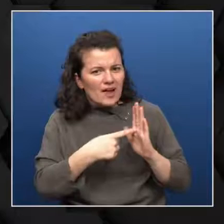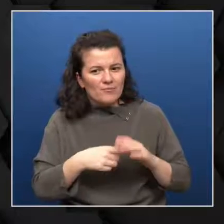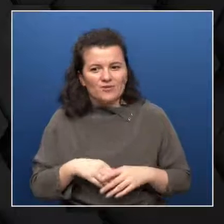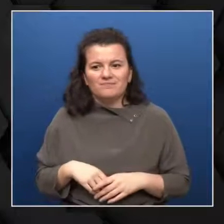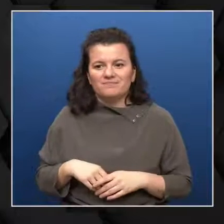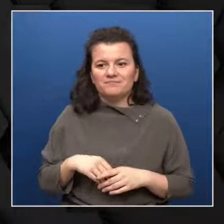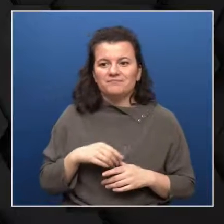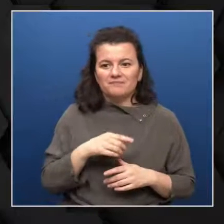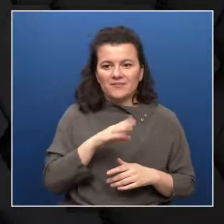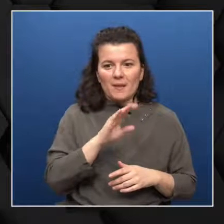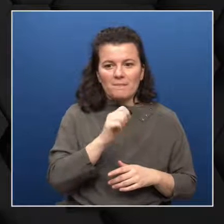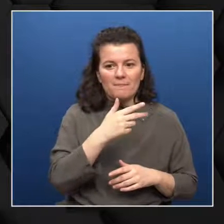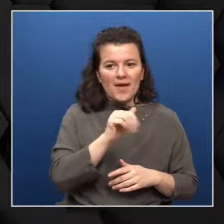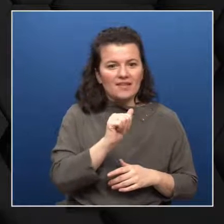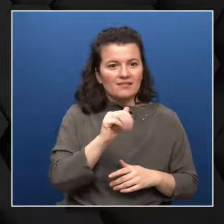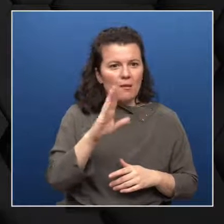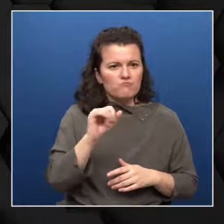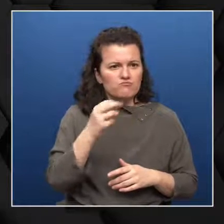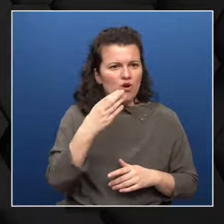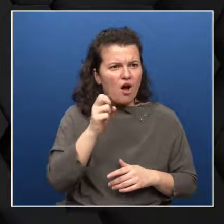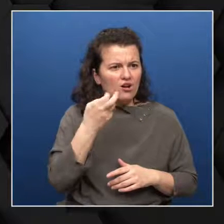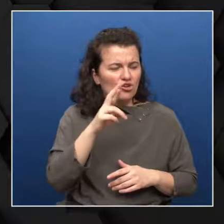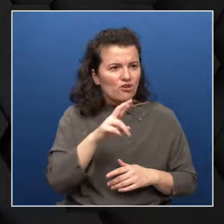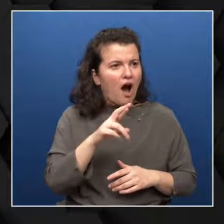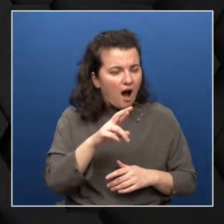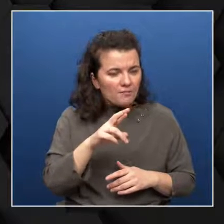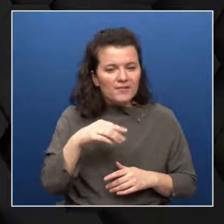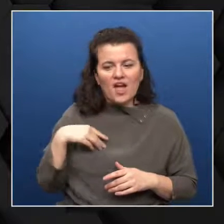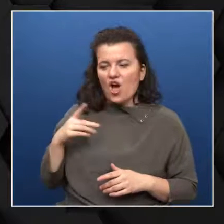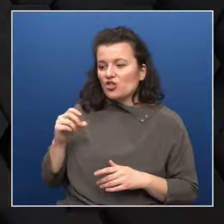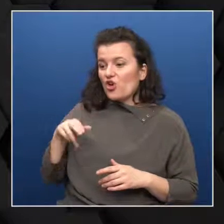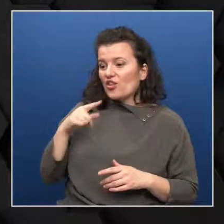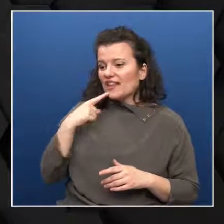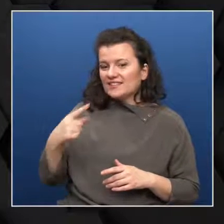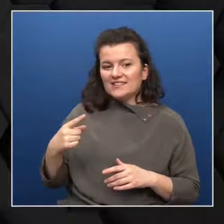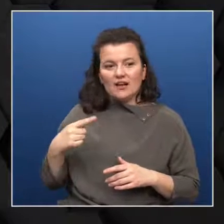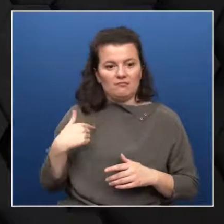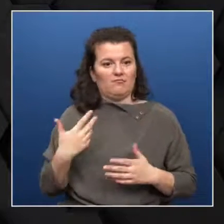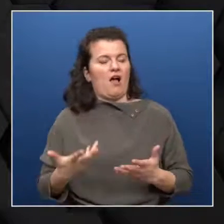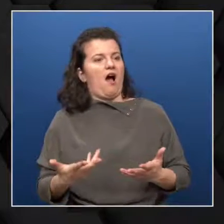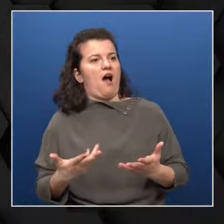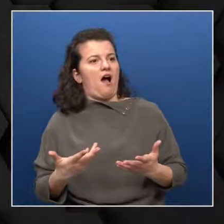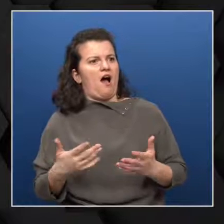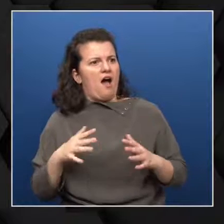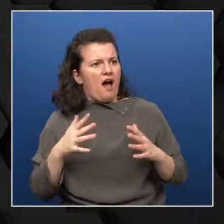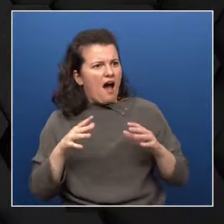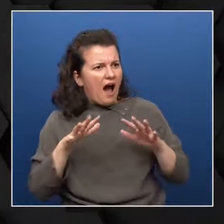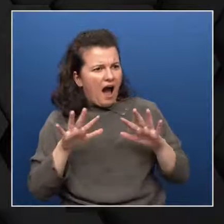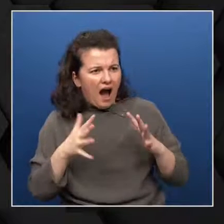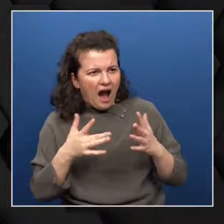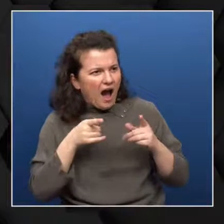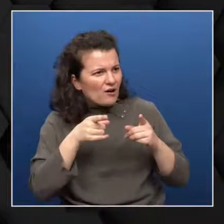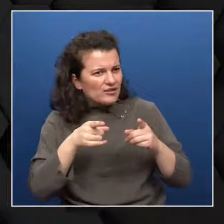impressive demo because first, I don't know what magic went on here to make it actually happen in under 5 minutes